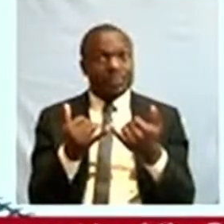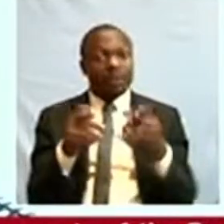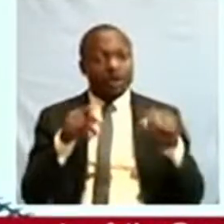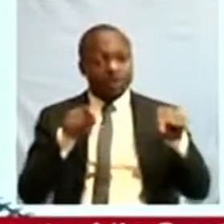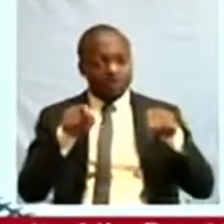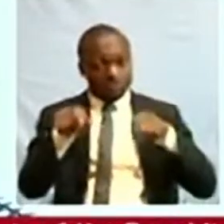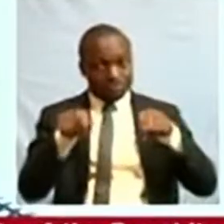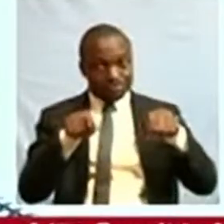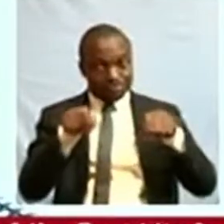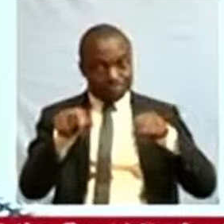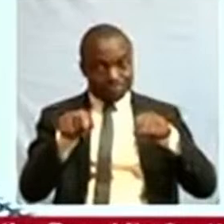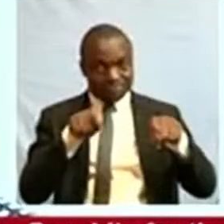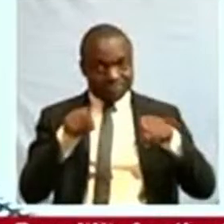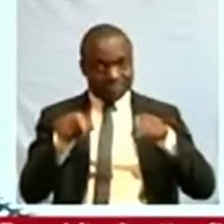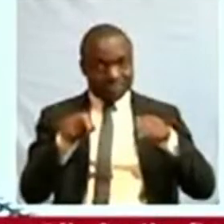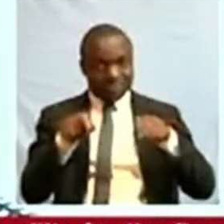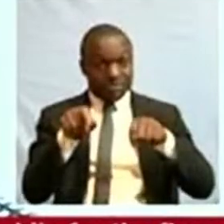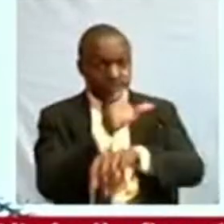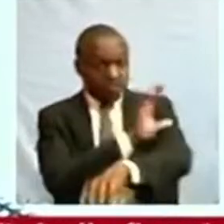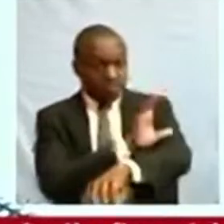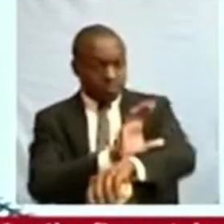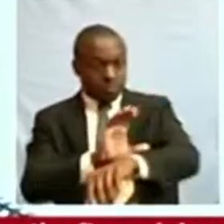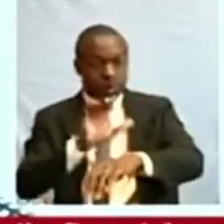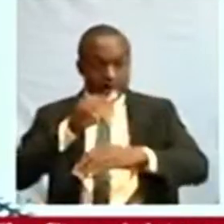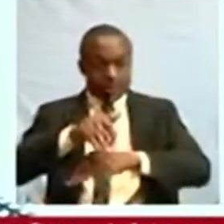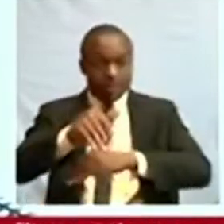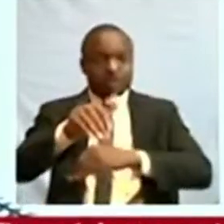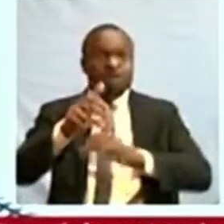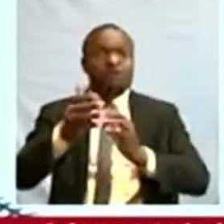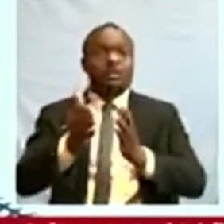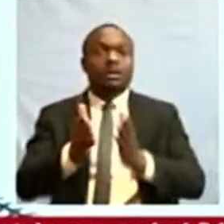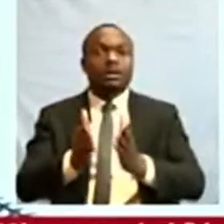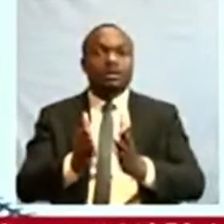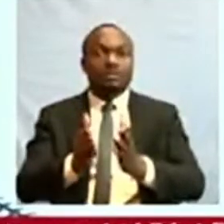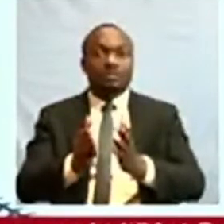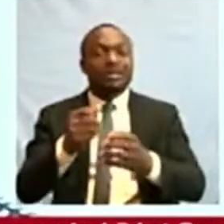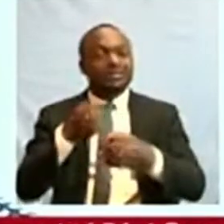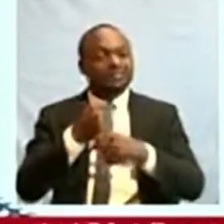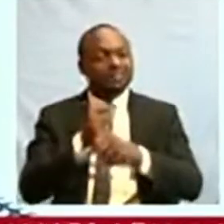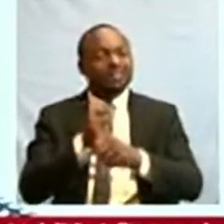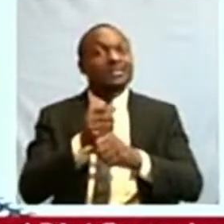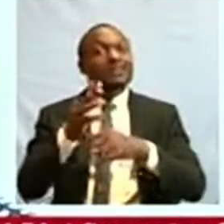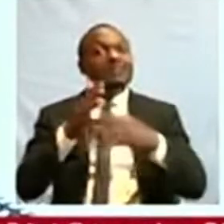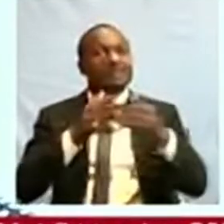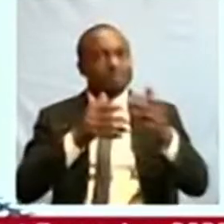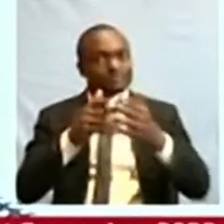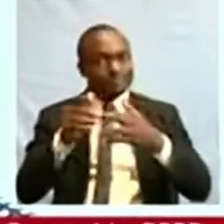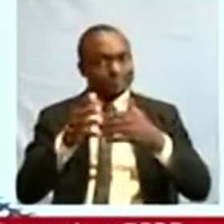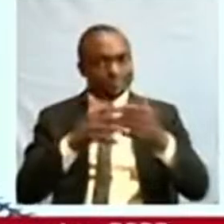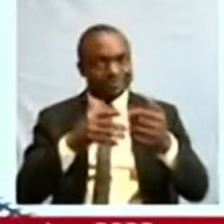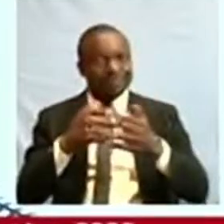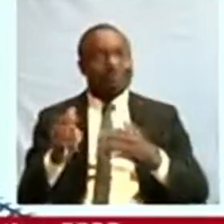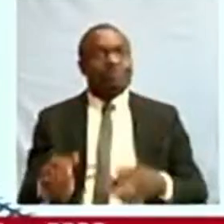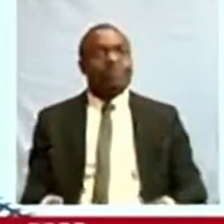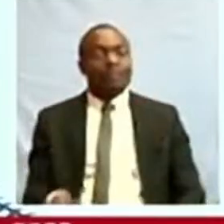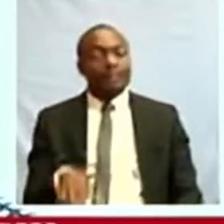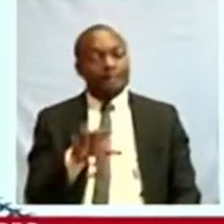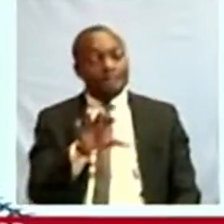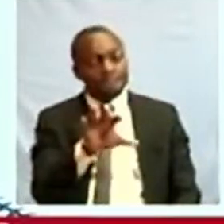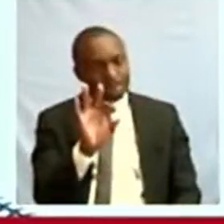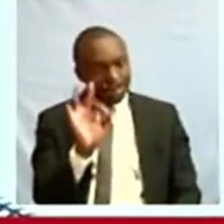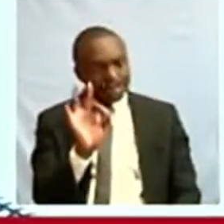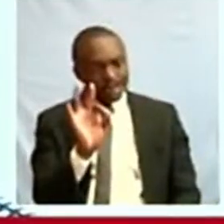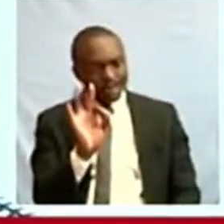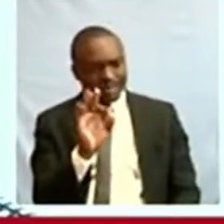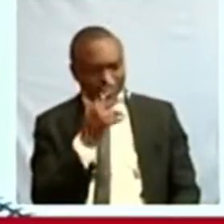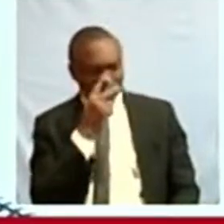an electronic register for it. So it actually makes it easier to pick up where there's